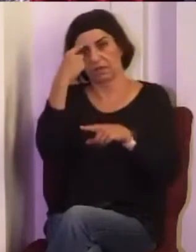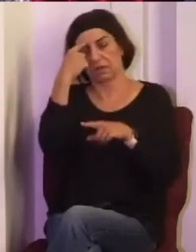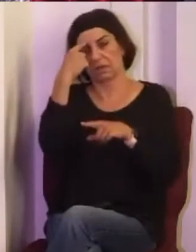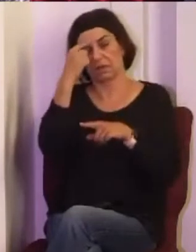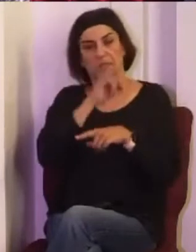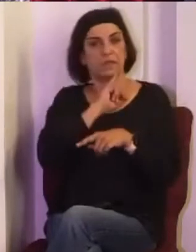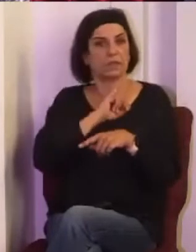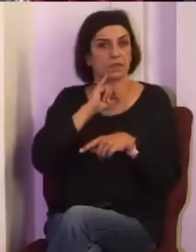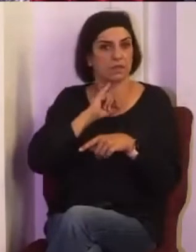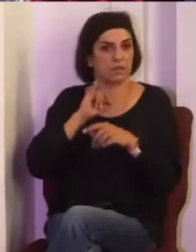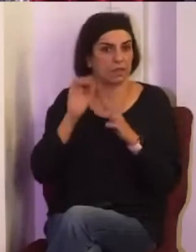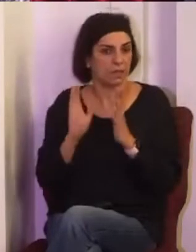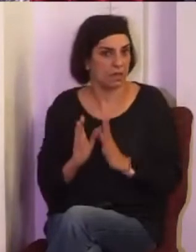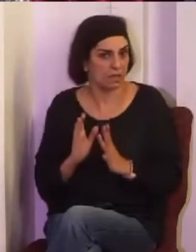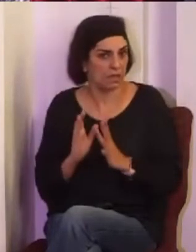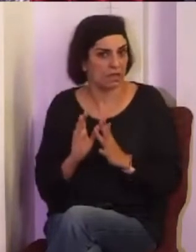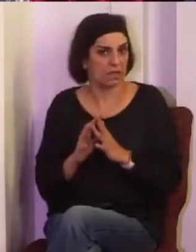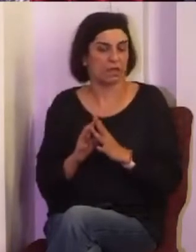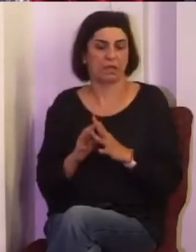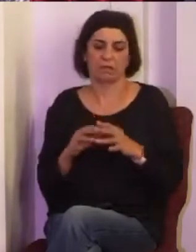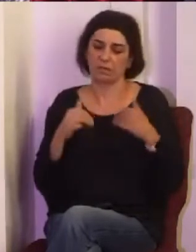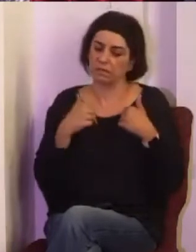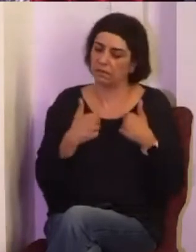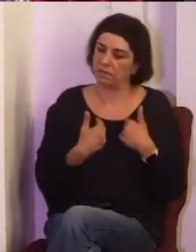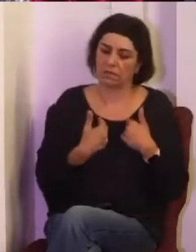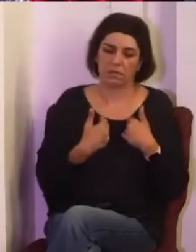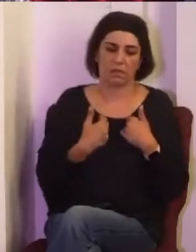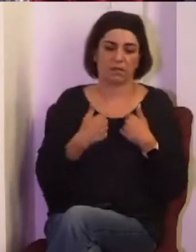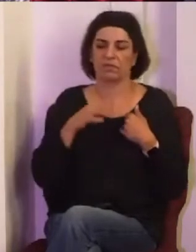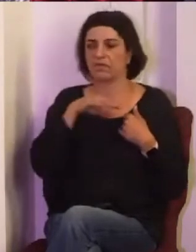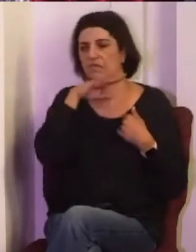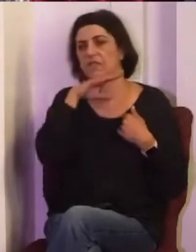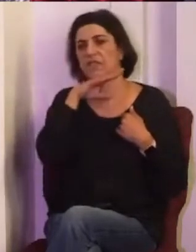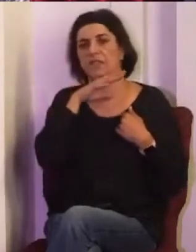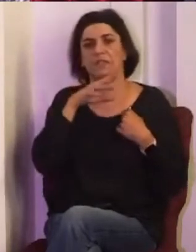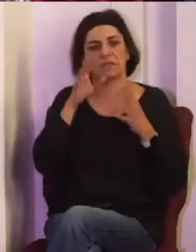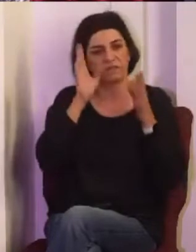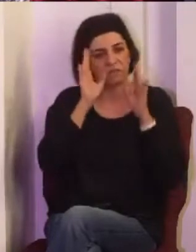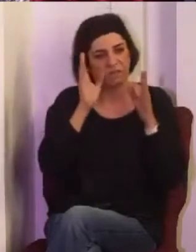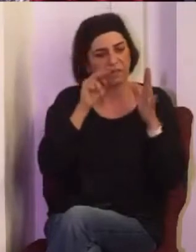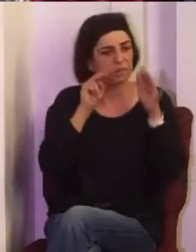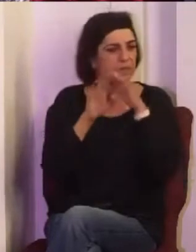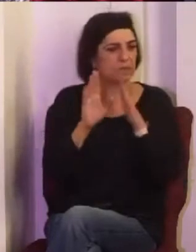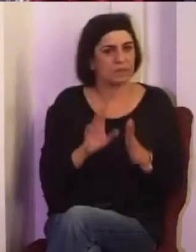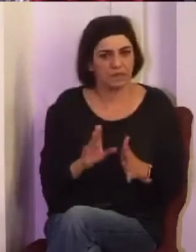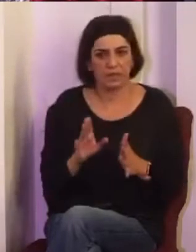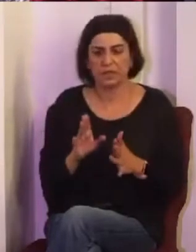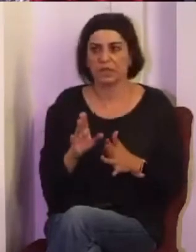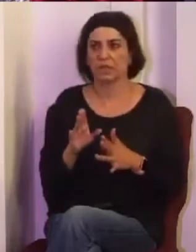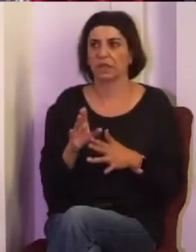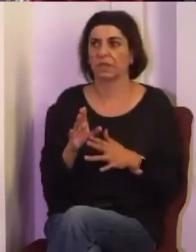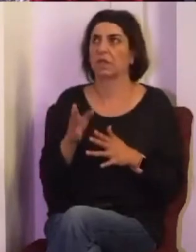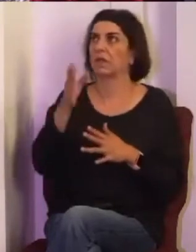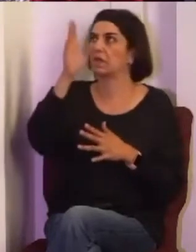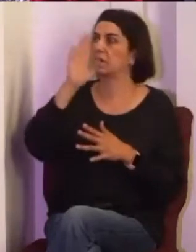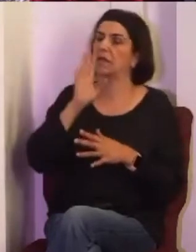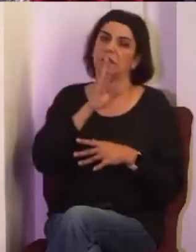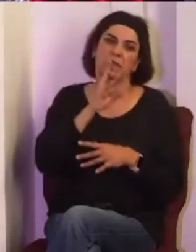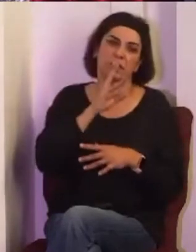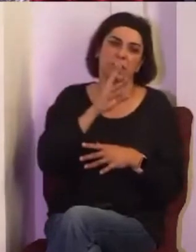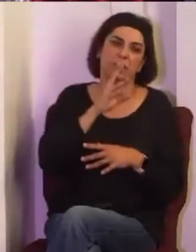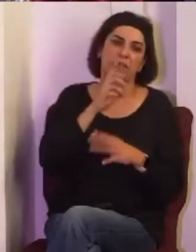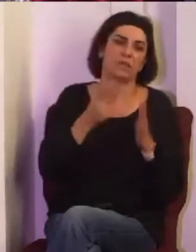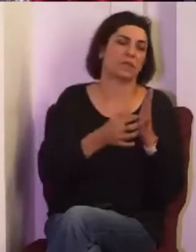Israelites. They were tired of listening to the prophets. They were tired of hearing the voice of God speak once in a while and being led by